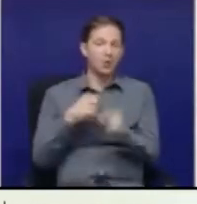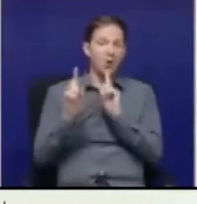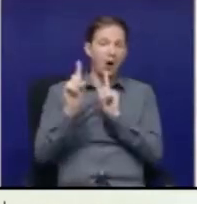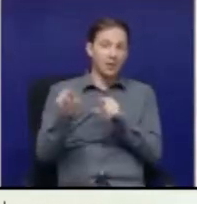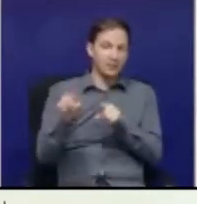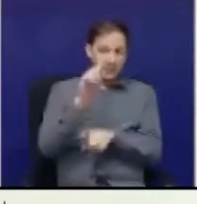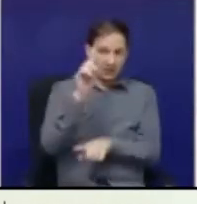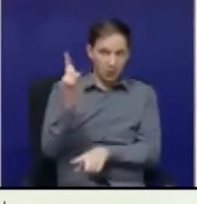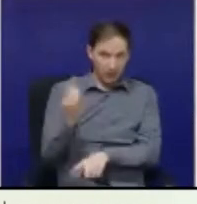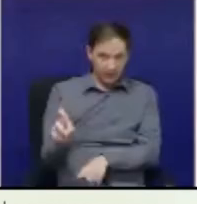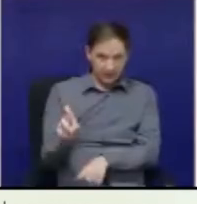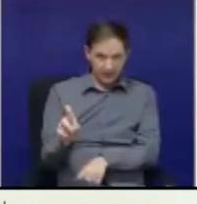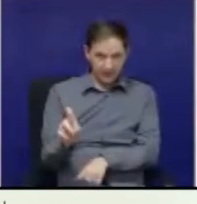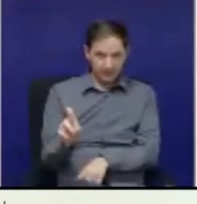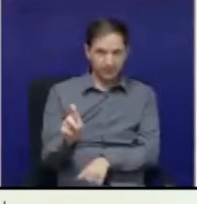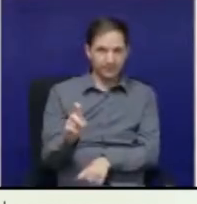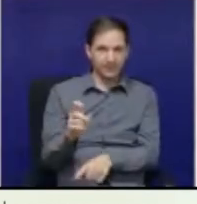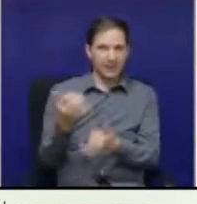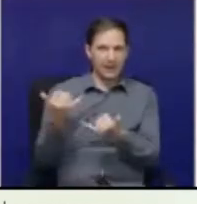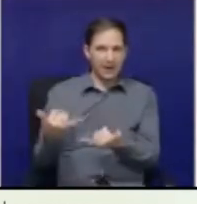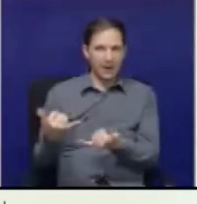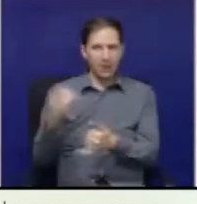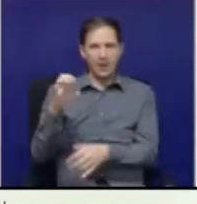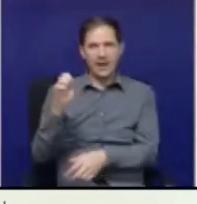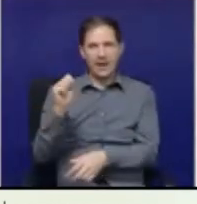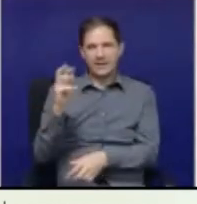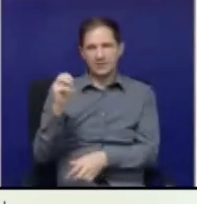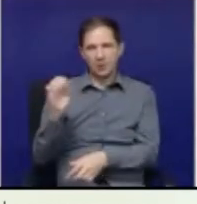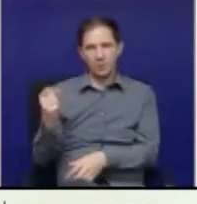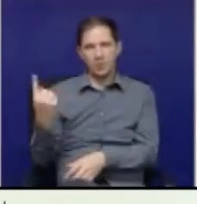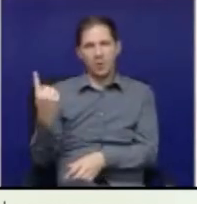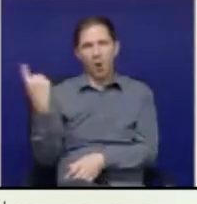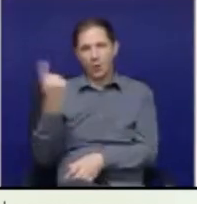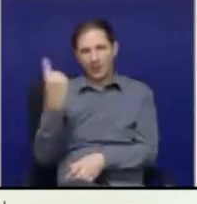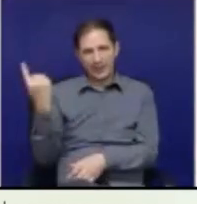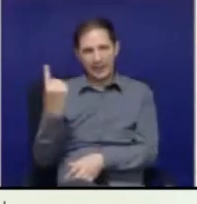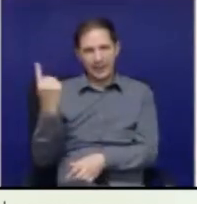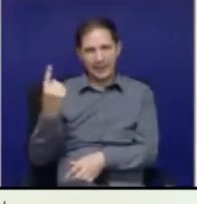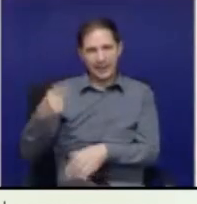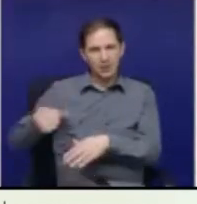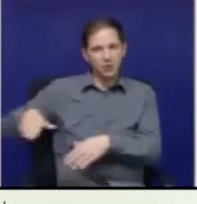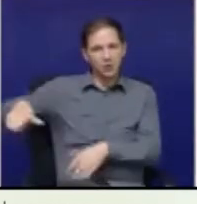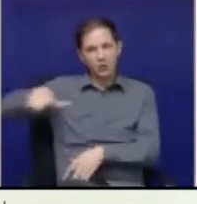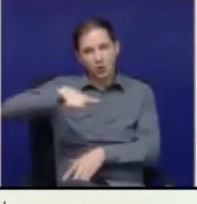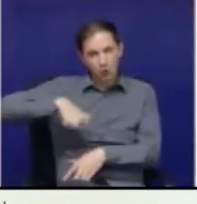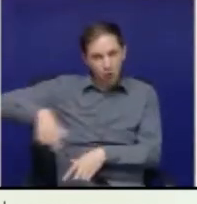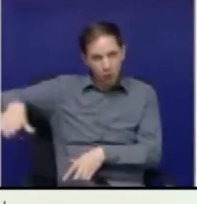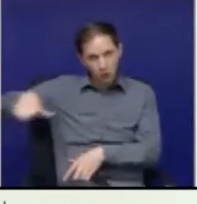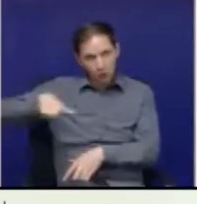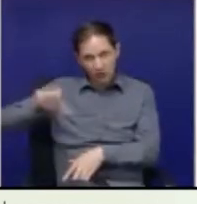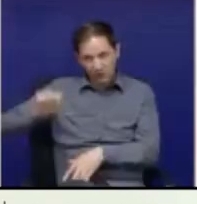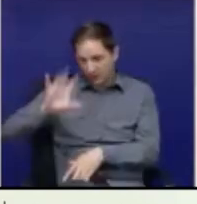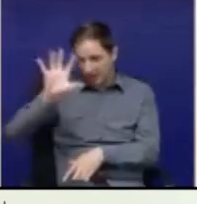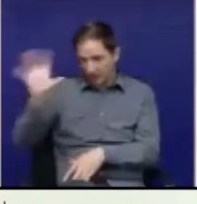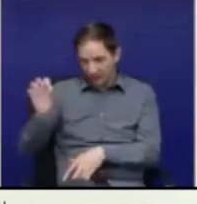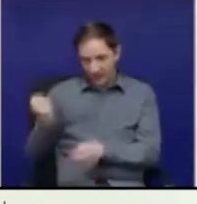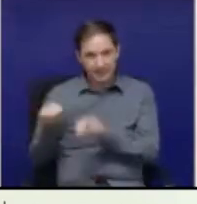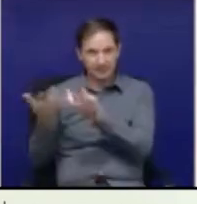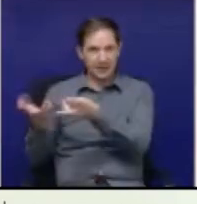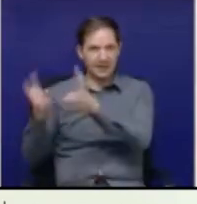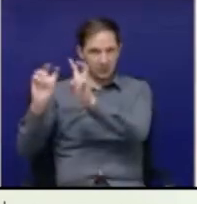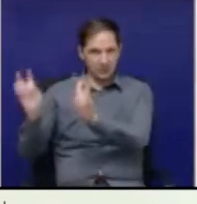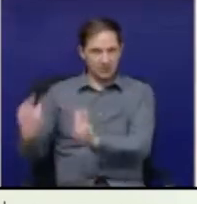question, Eskom is repositioning itself not as only a domestic supplier of electricity to South Africa. Allow the traders